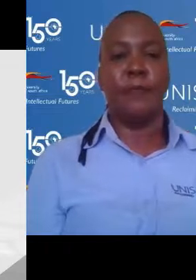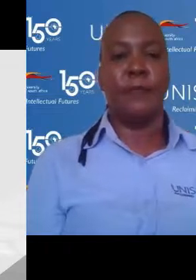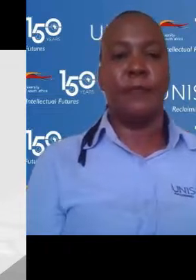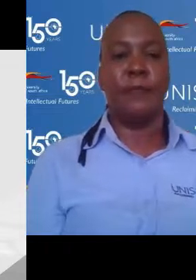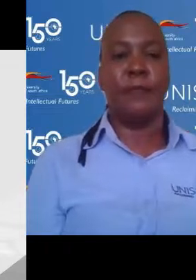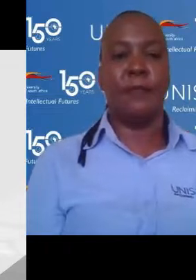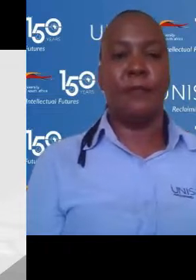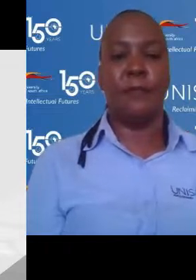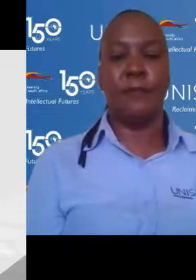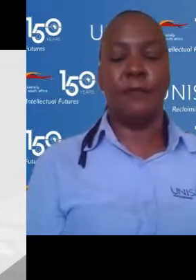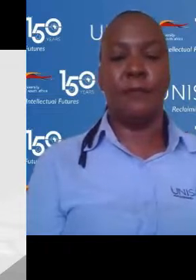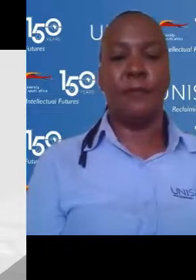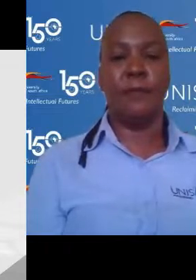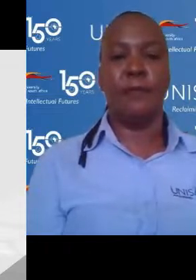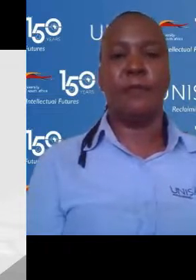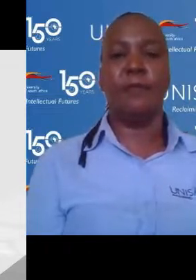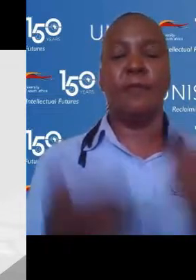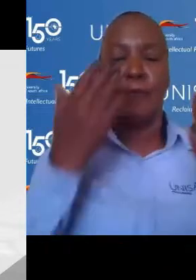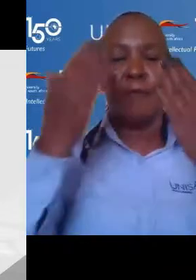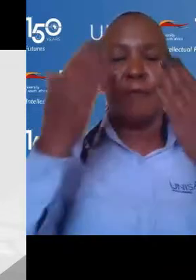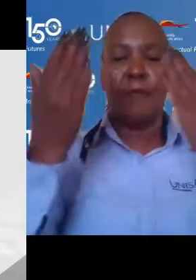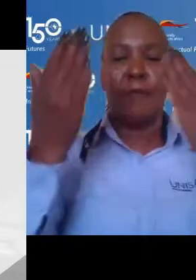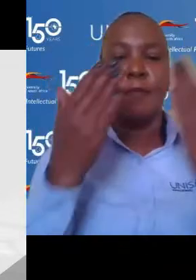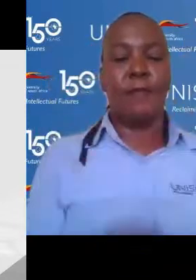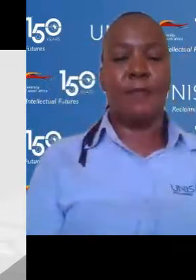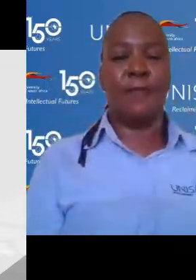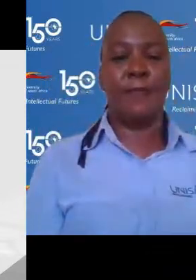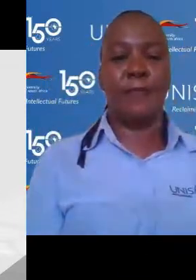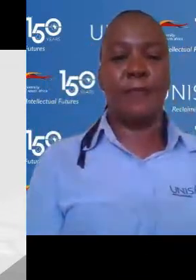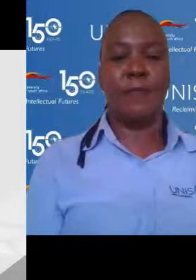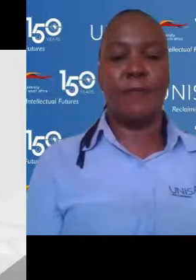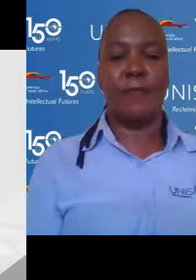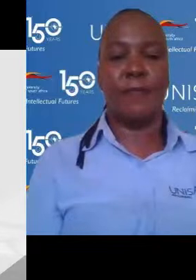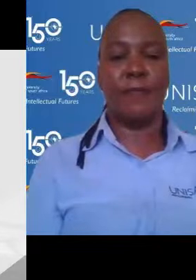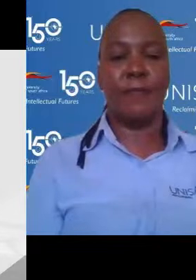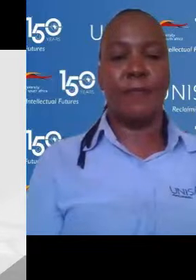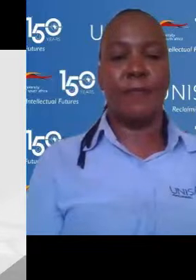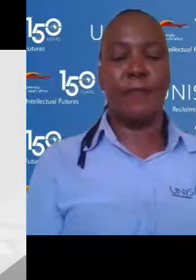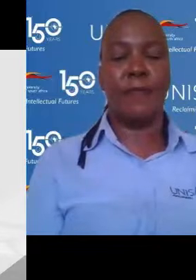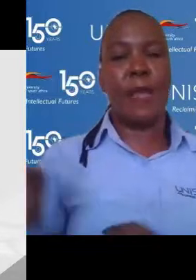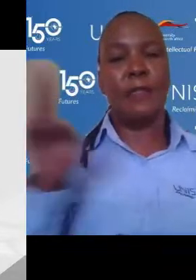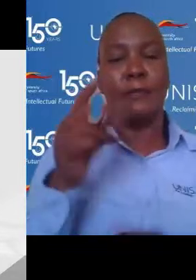Good afternoon, students. Okay, I see there are thumbs up. I am